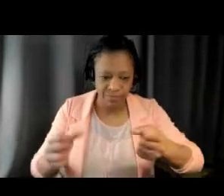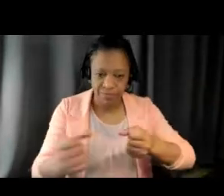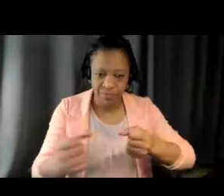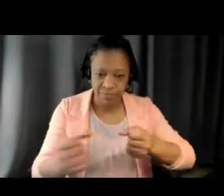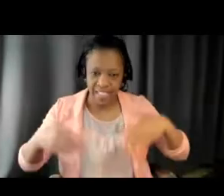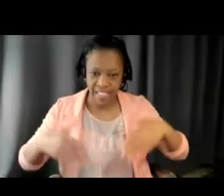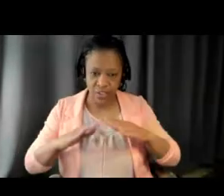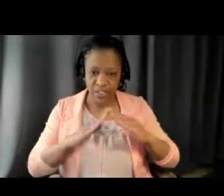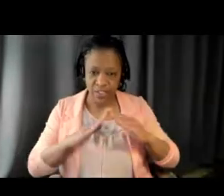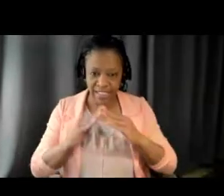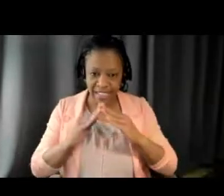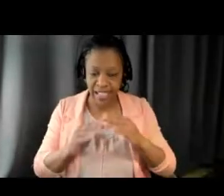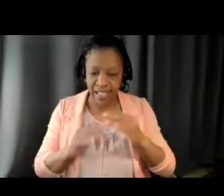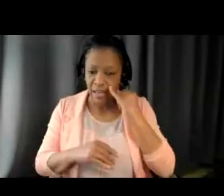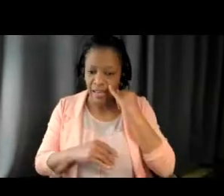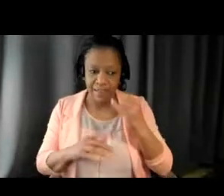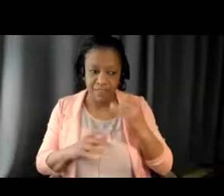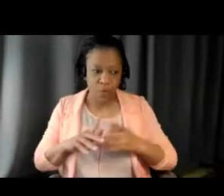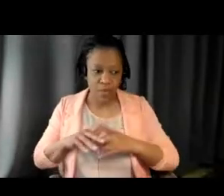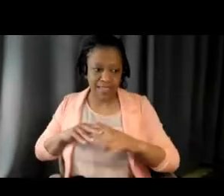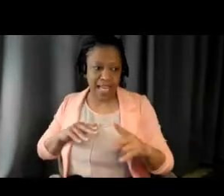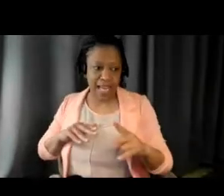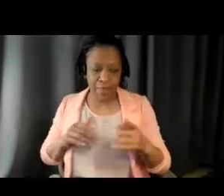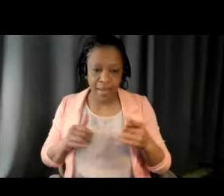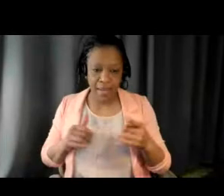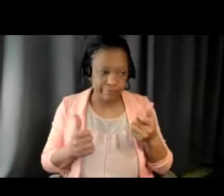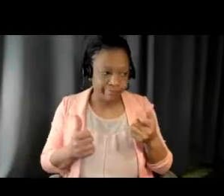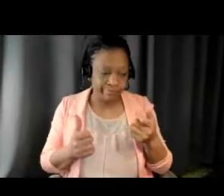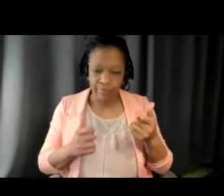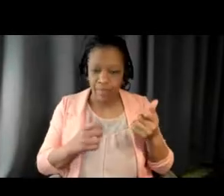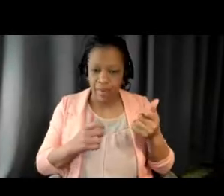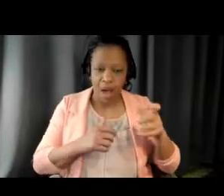fleeing occupation in the Middle East, come here,